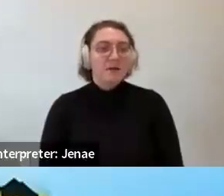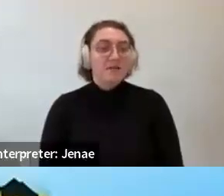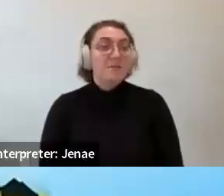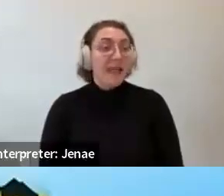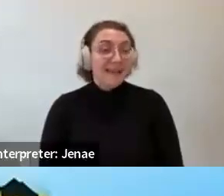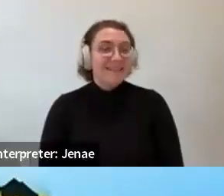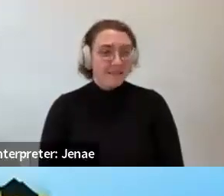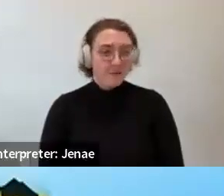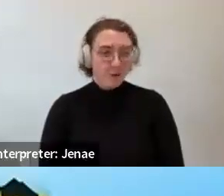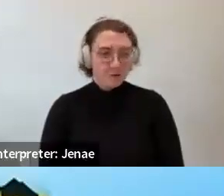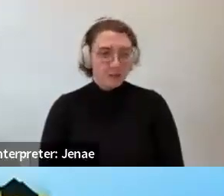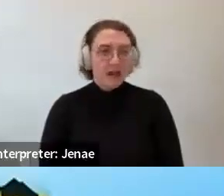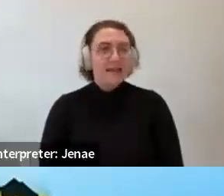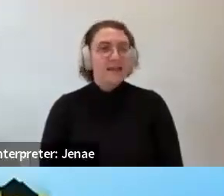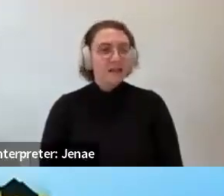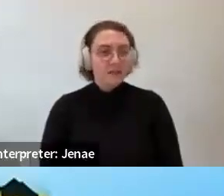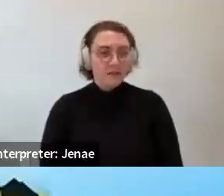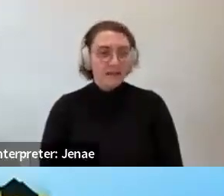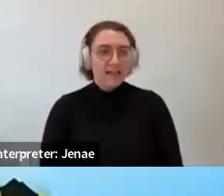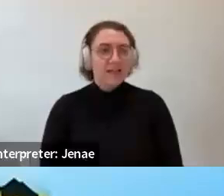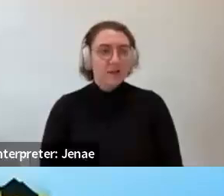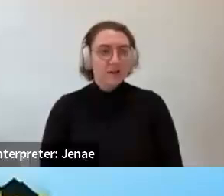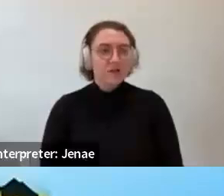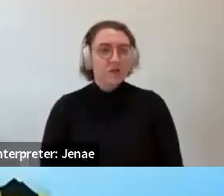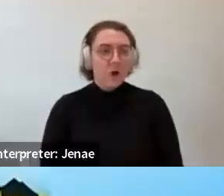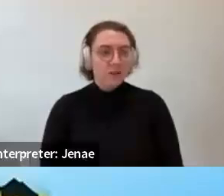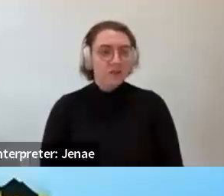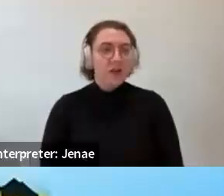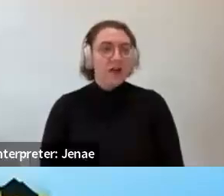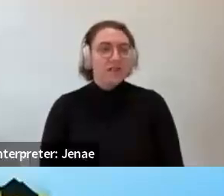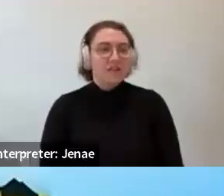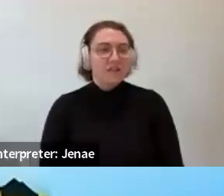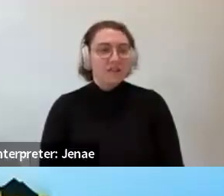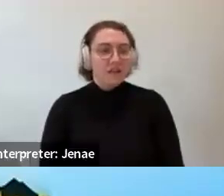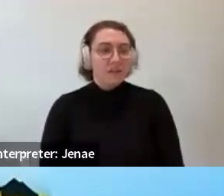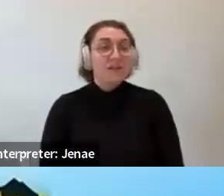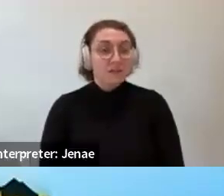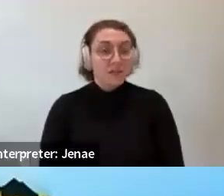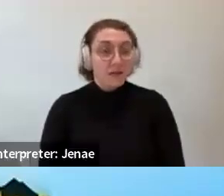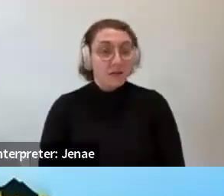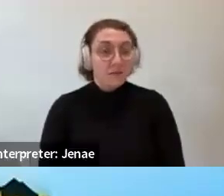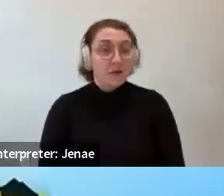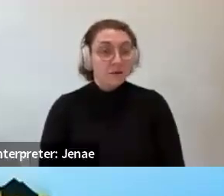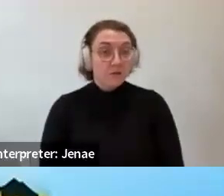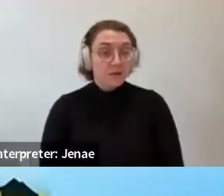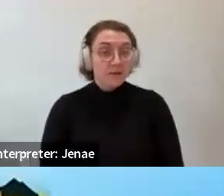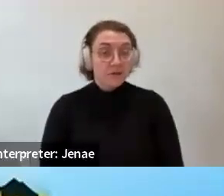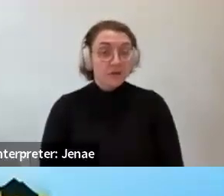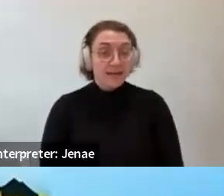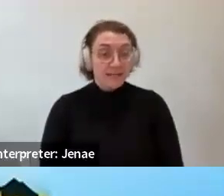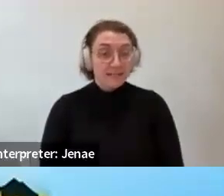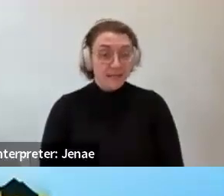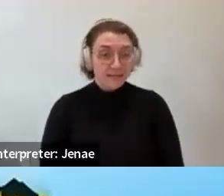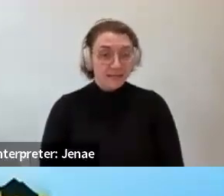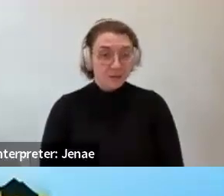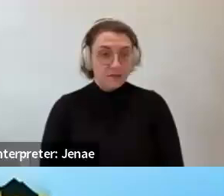about Black deaf culture. I sent another link. I'd encourage you to watch the history of Martin Luther King